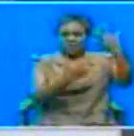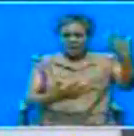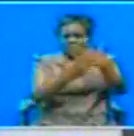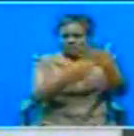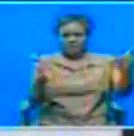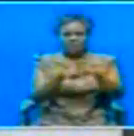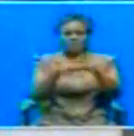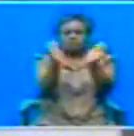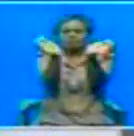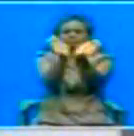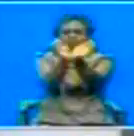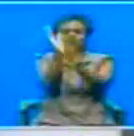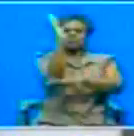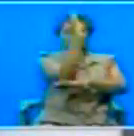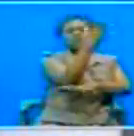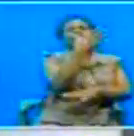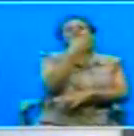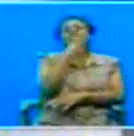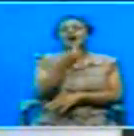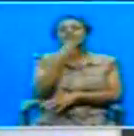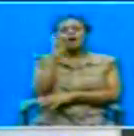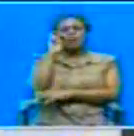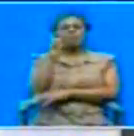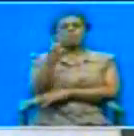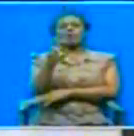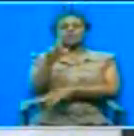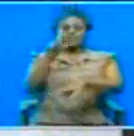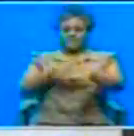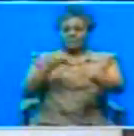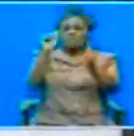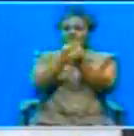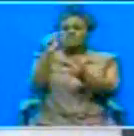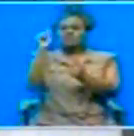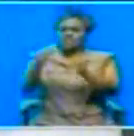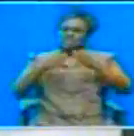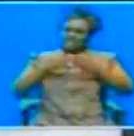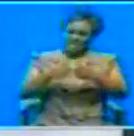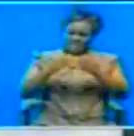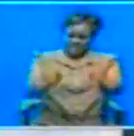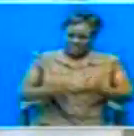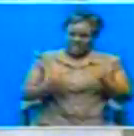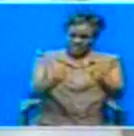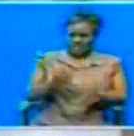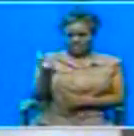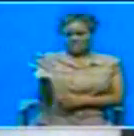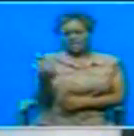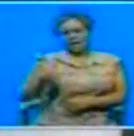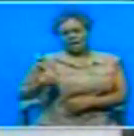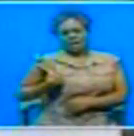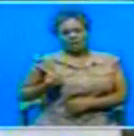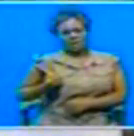Tied to a tree, the girl's father was forced to watch as the 15 men took turns and had their way with the girls.